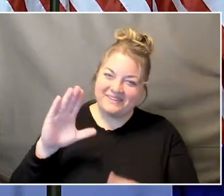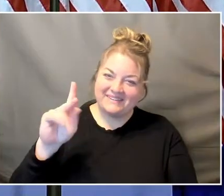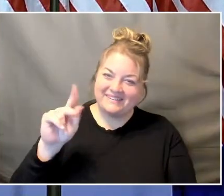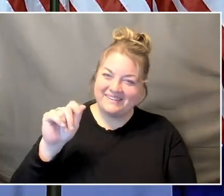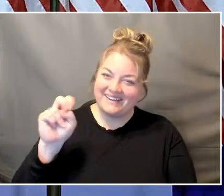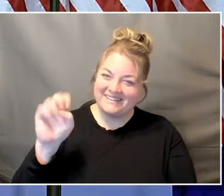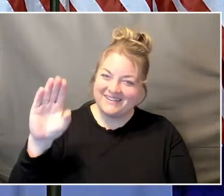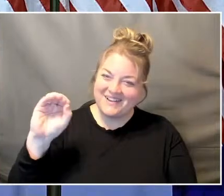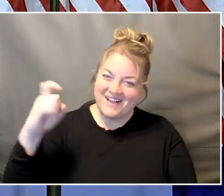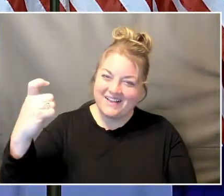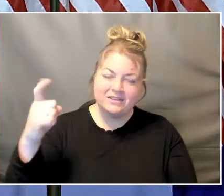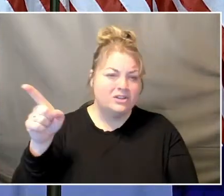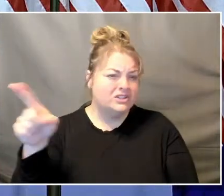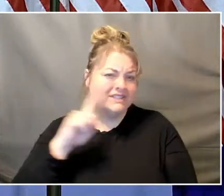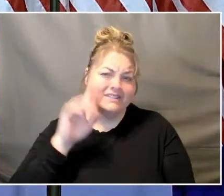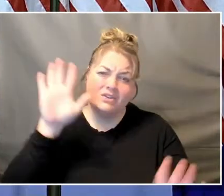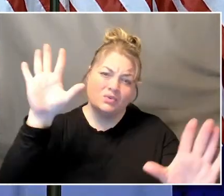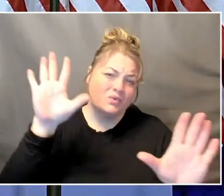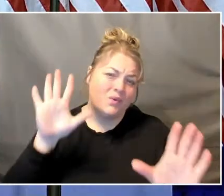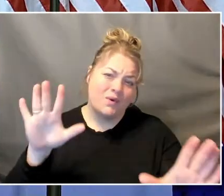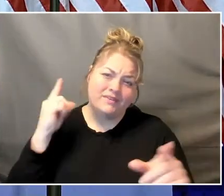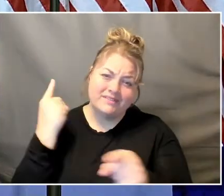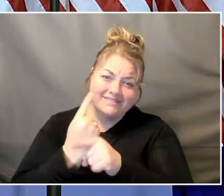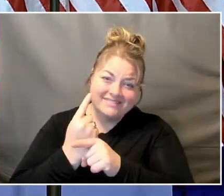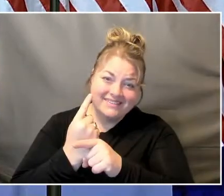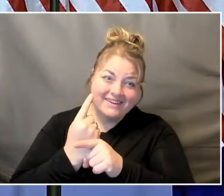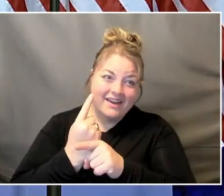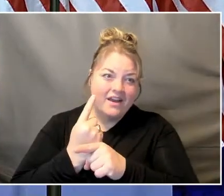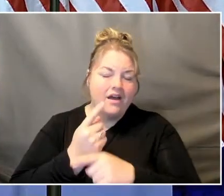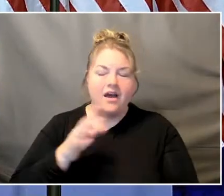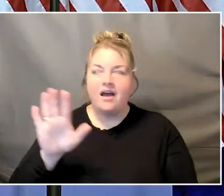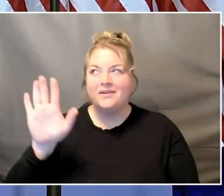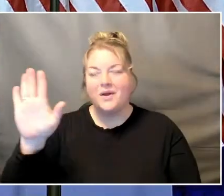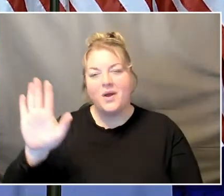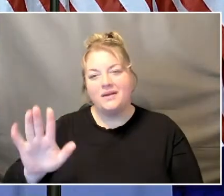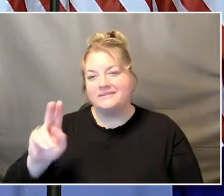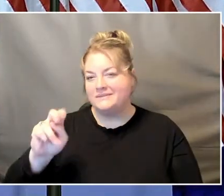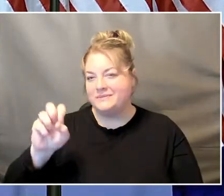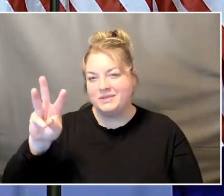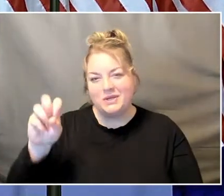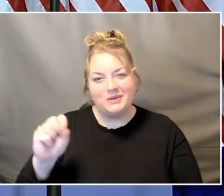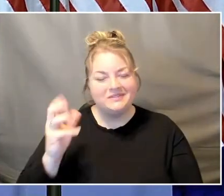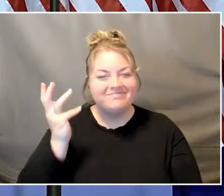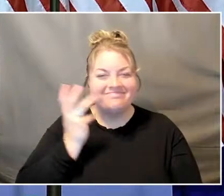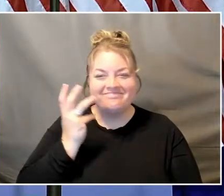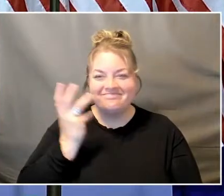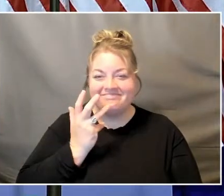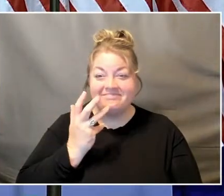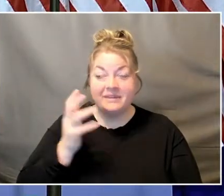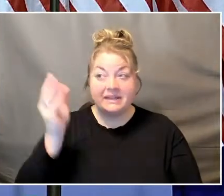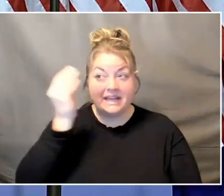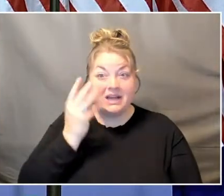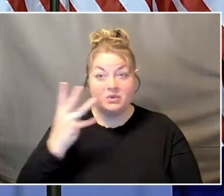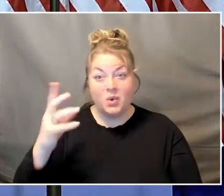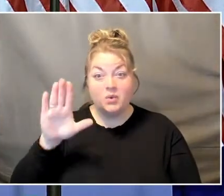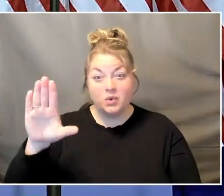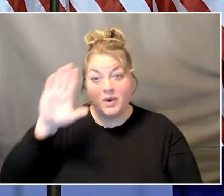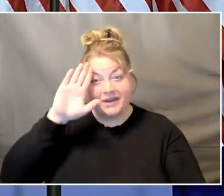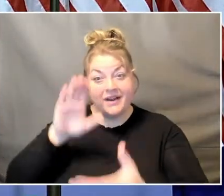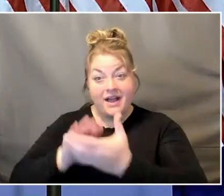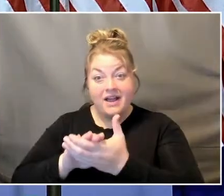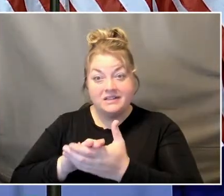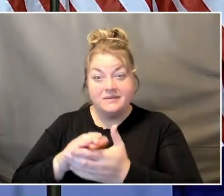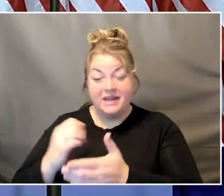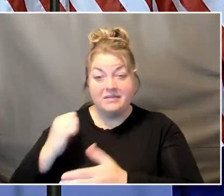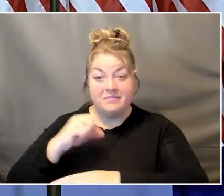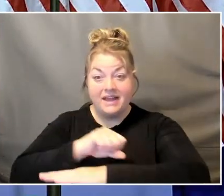Isn't she extraordinary? And what good news, just extraordinary. Kate, as I said to you and your husband backstage,